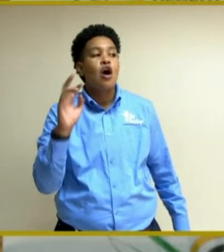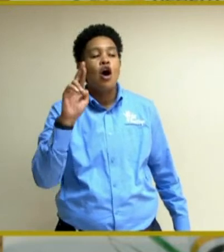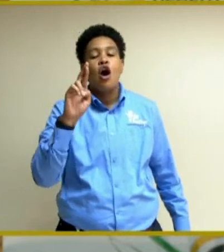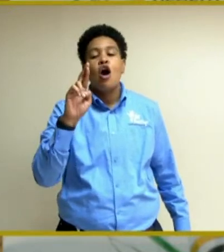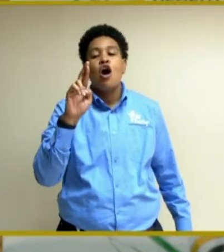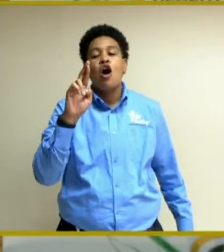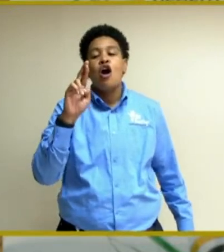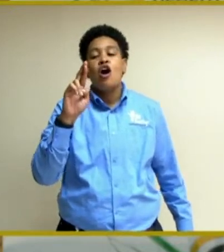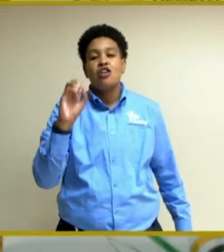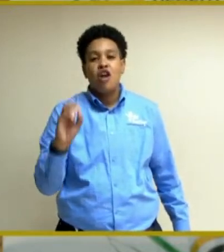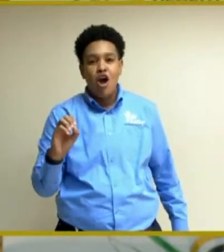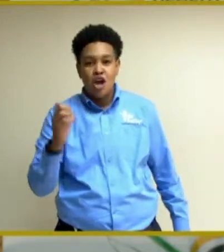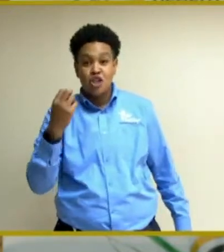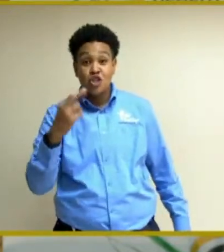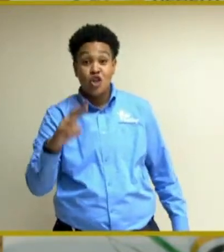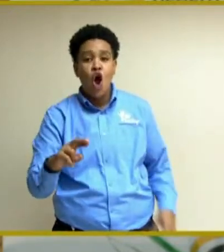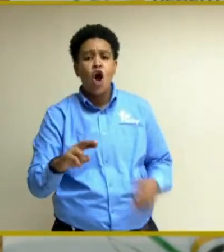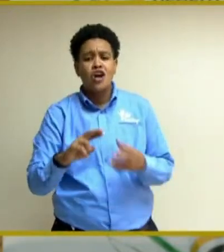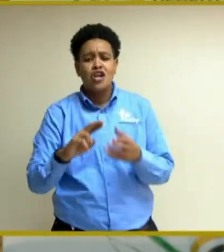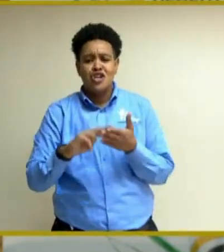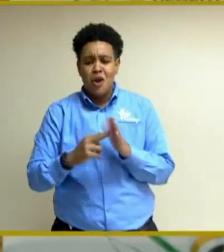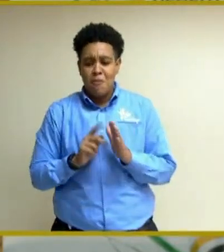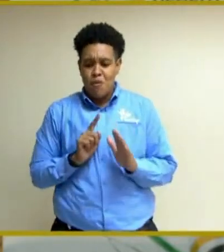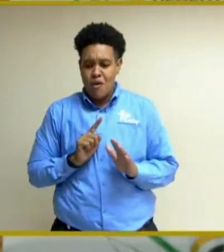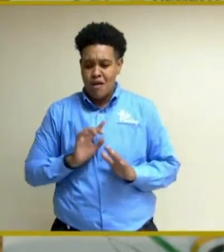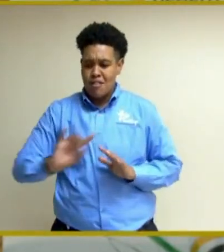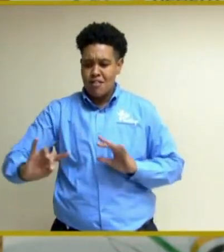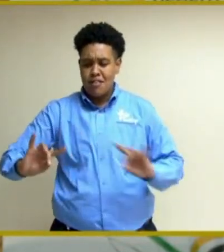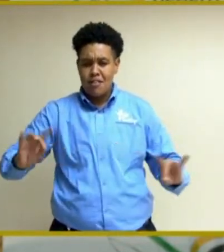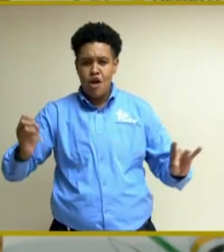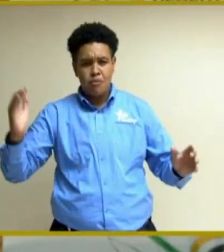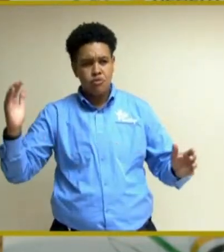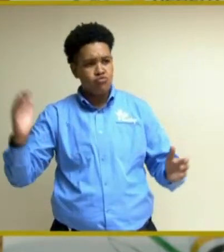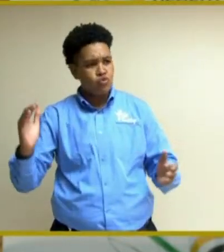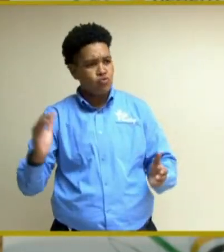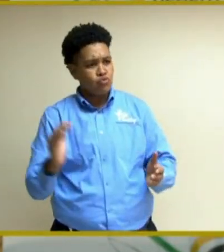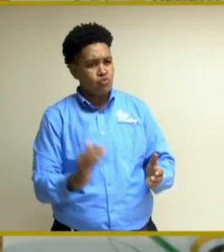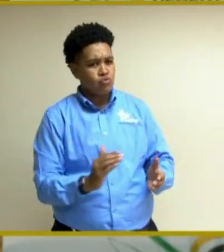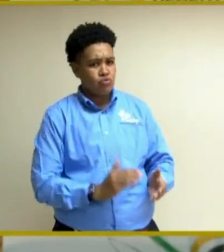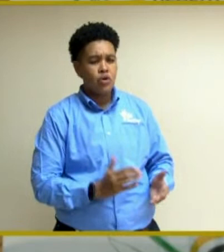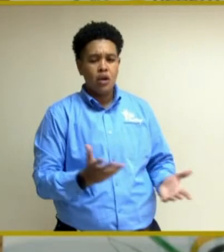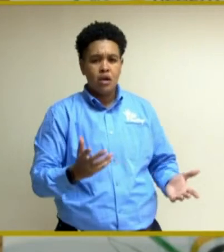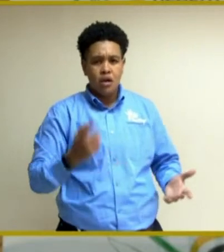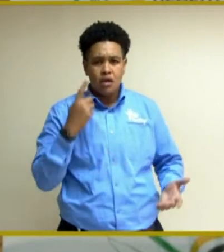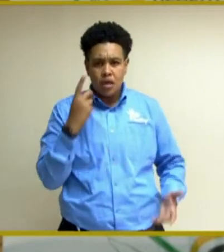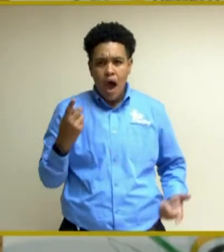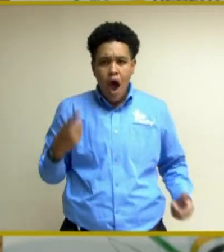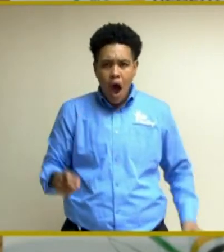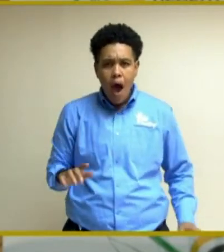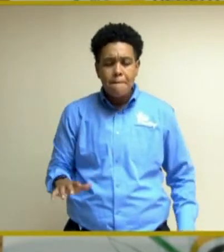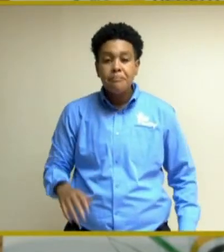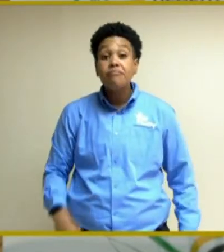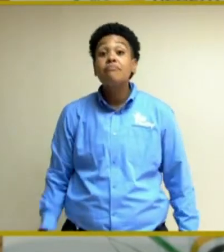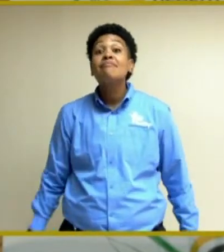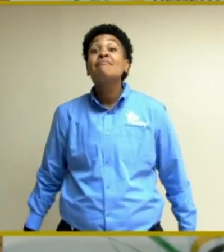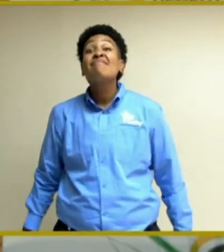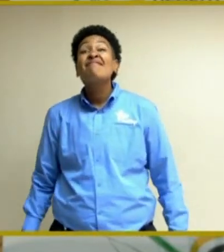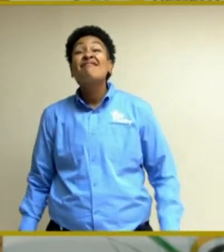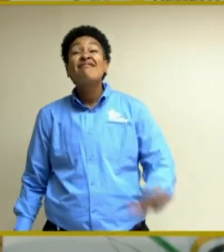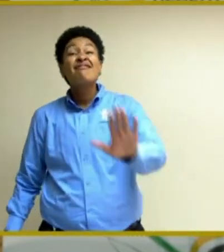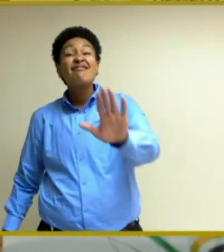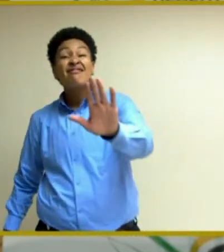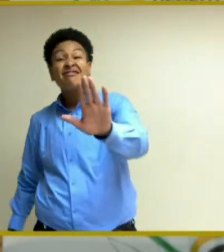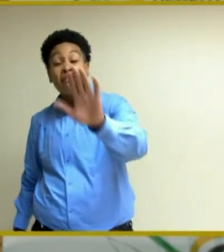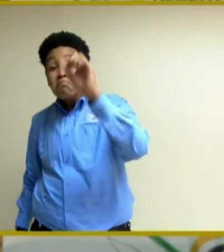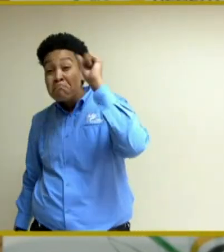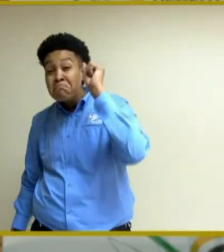or the reproductive rate coming down, and overall the numbers came down. Now, many persons have been very